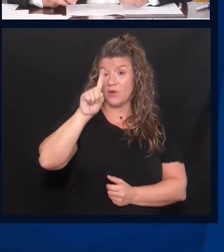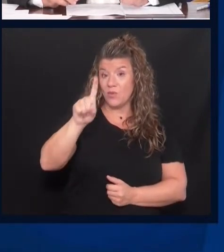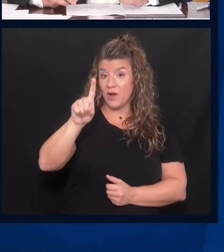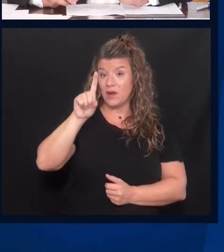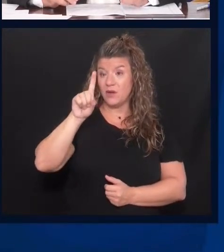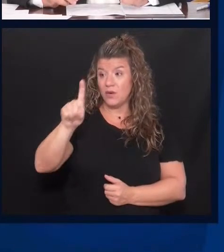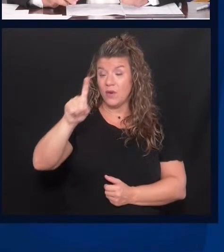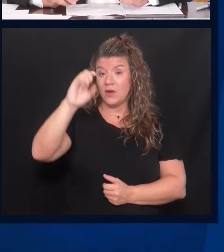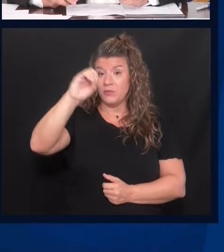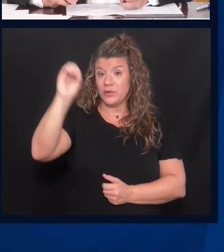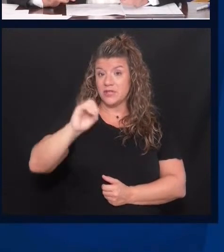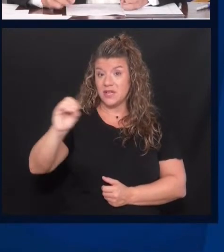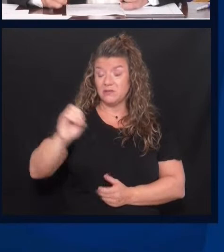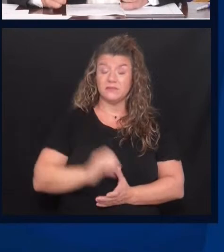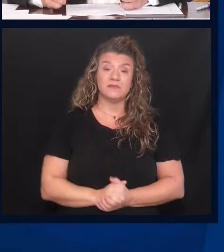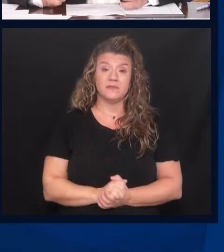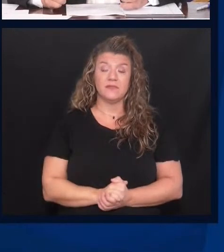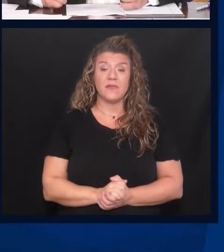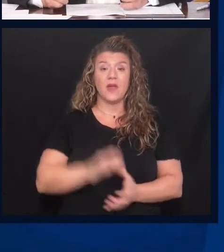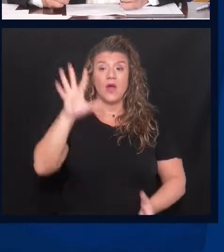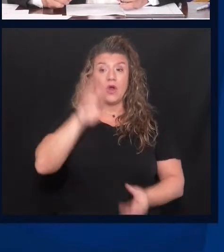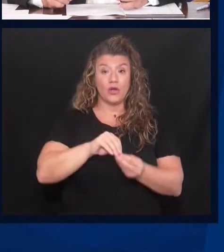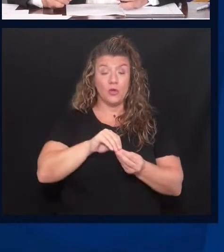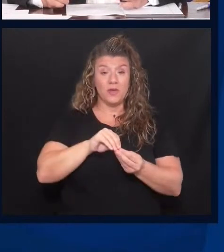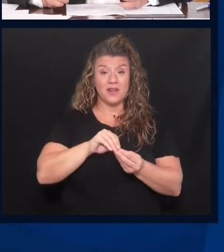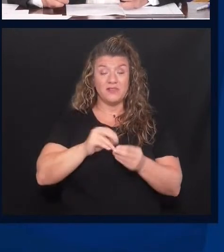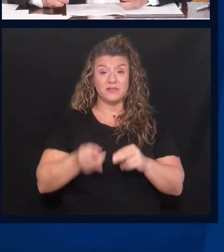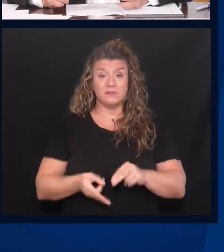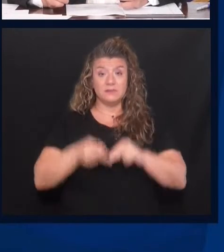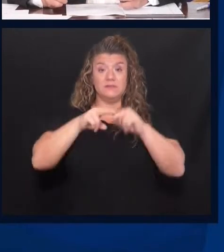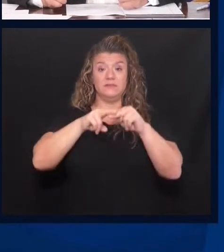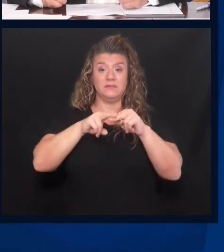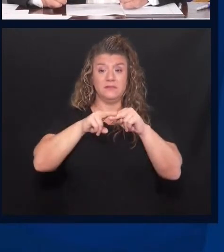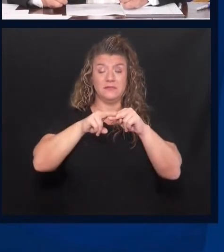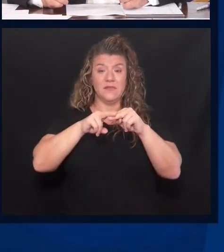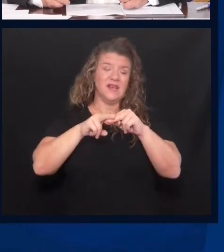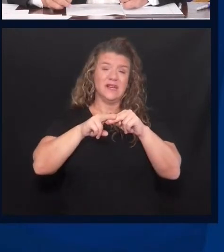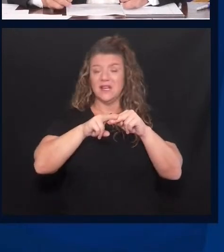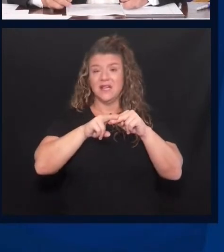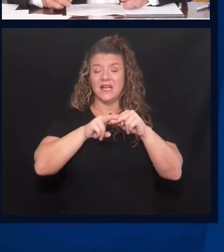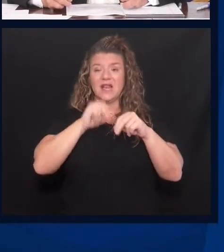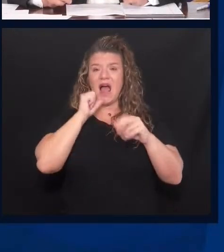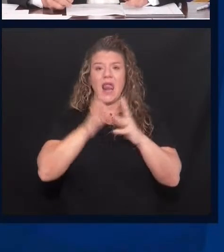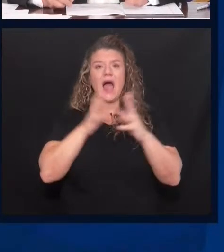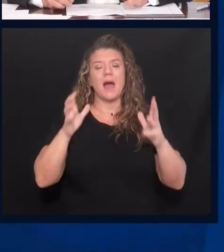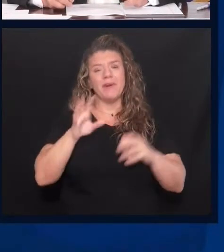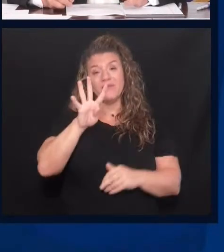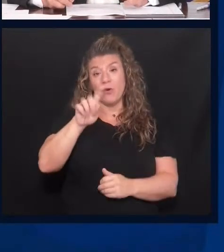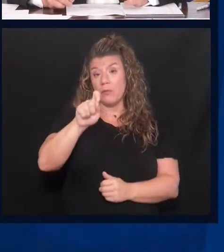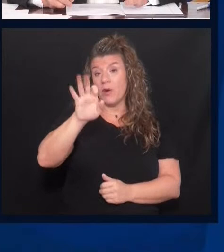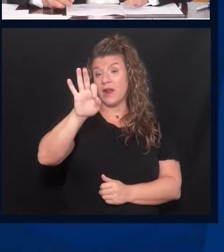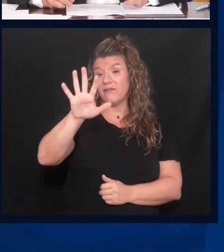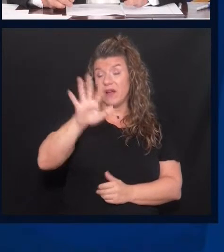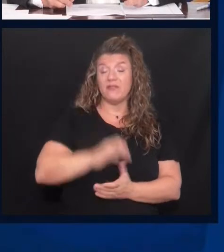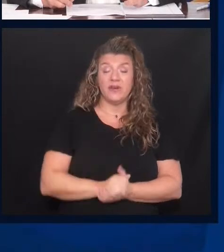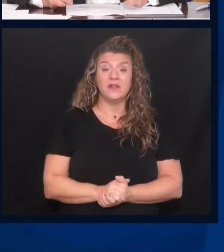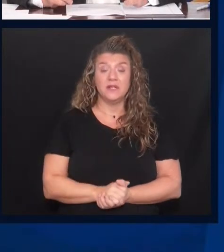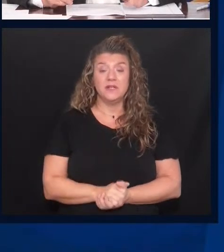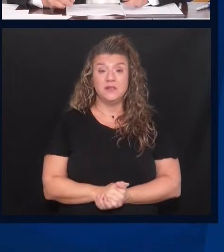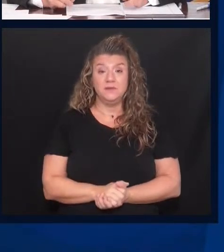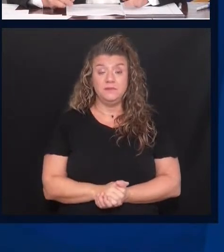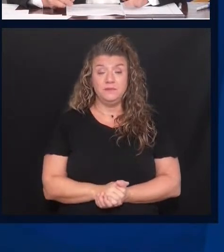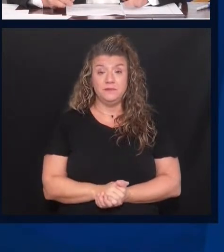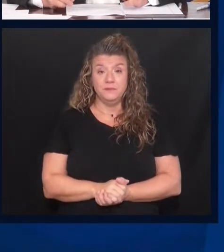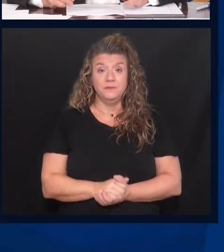8.11%. Our cumulative rate has jumped up, it doesn't move very fast, to 4.95. We